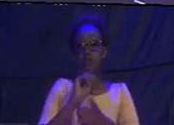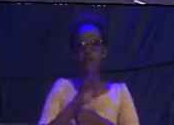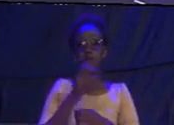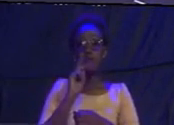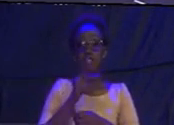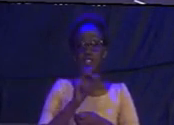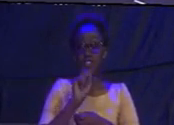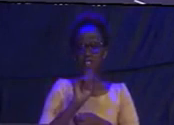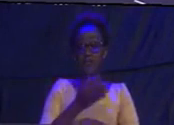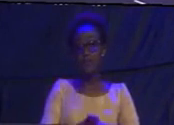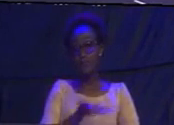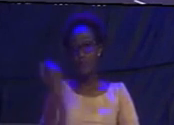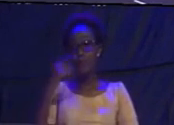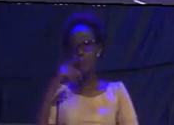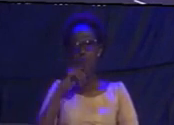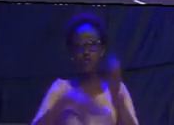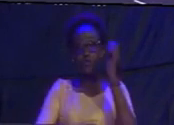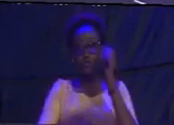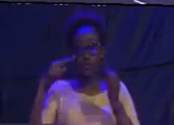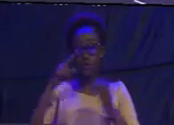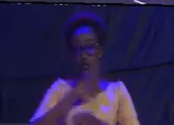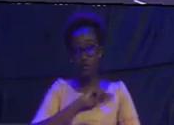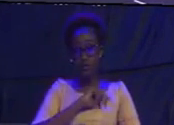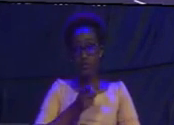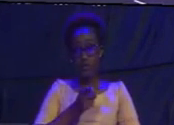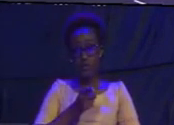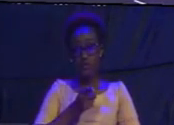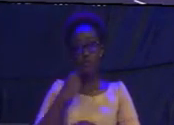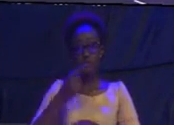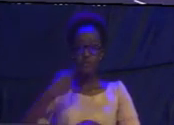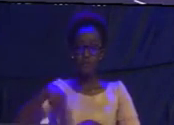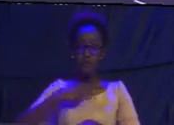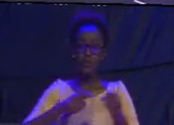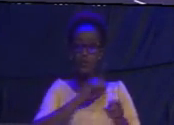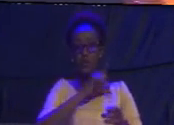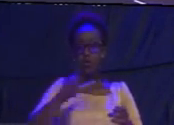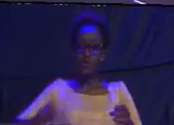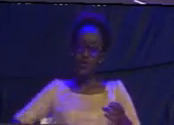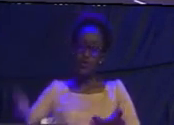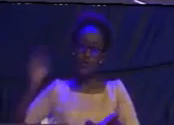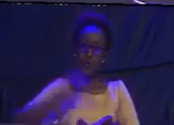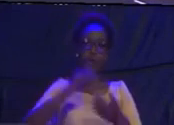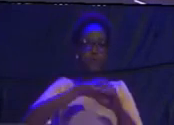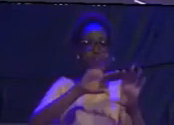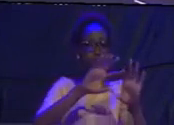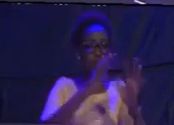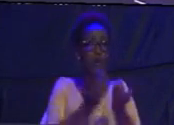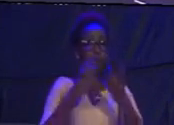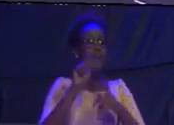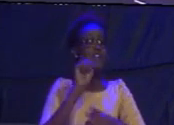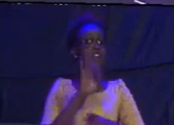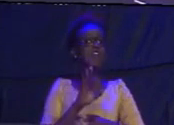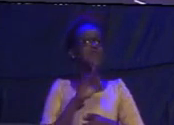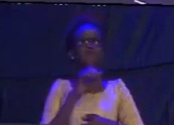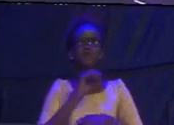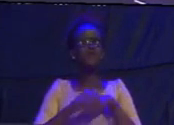is taken out of your midst, I will return in your midst. But as long as you haven't taken